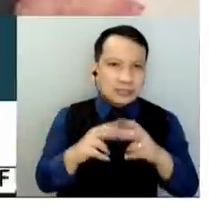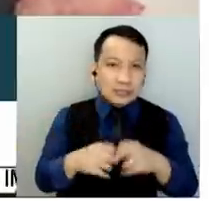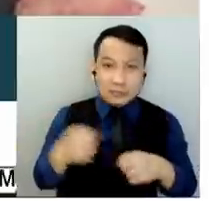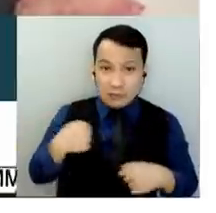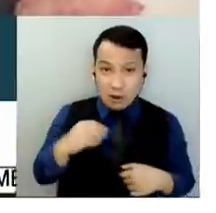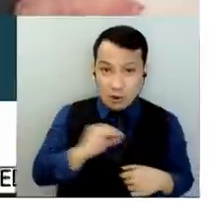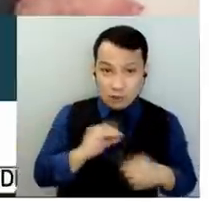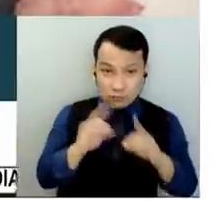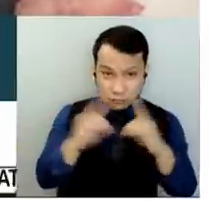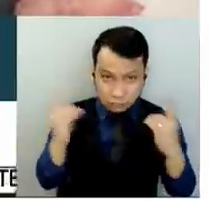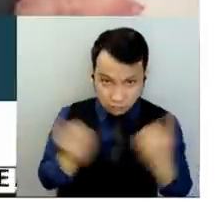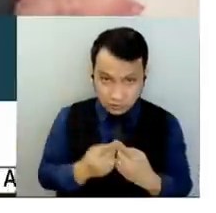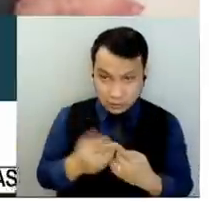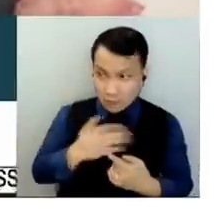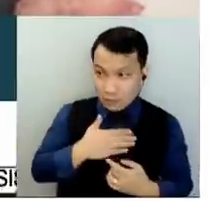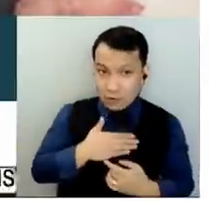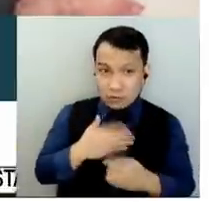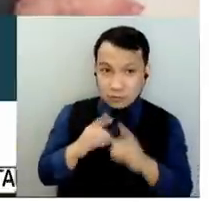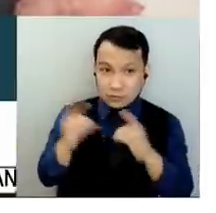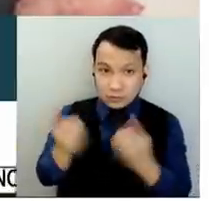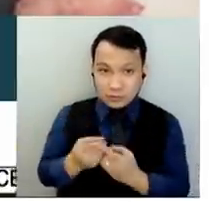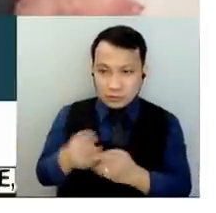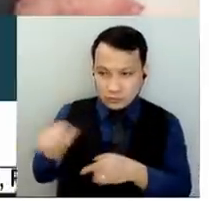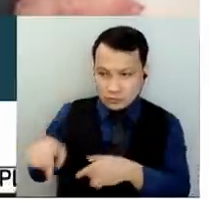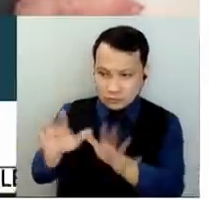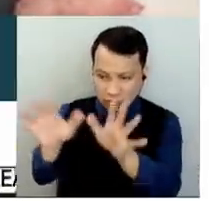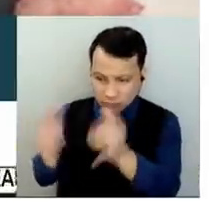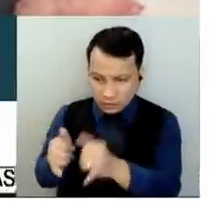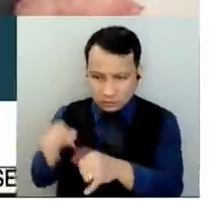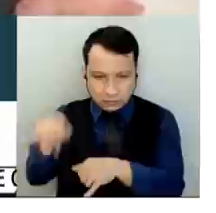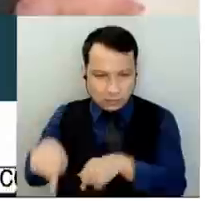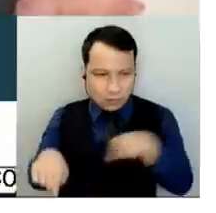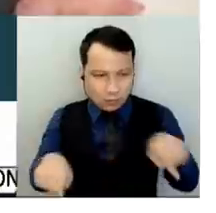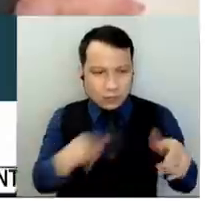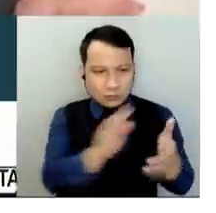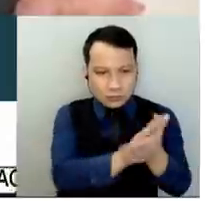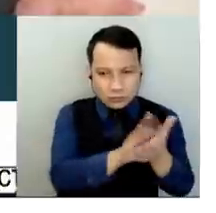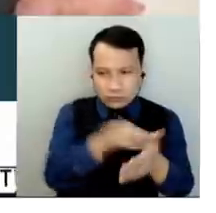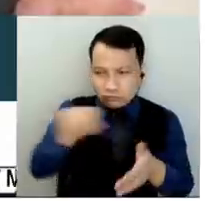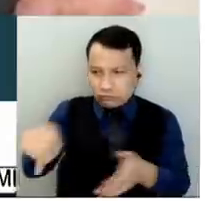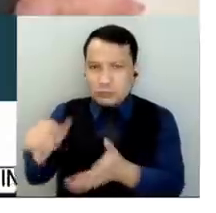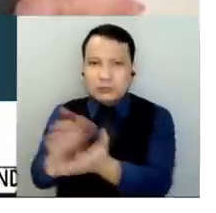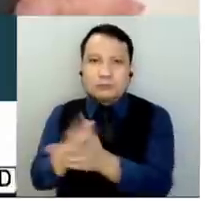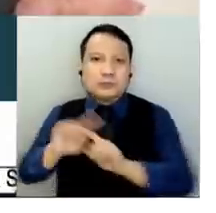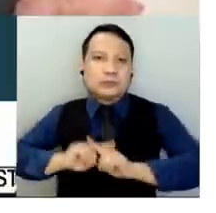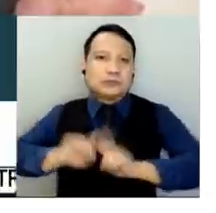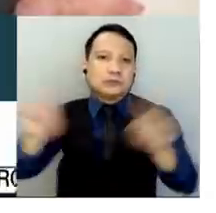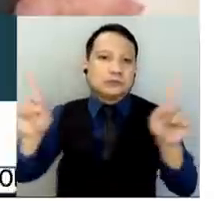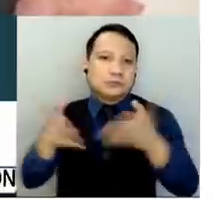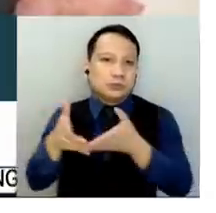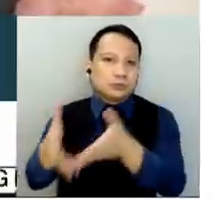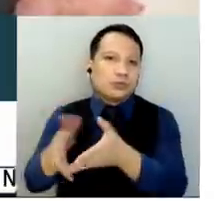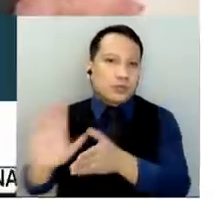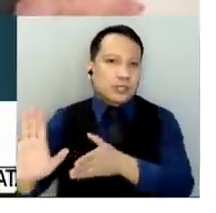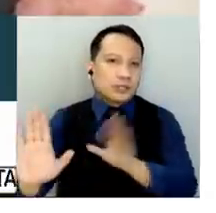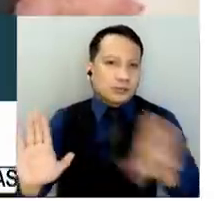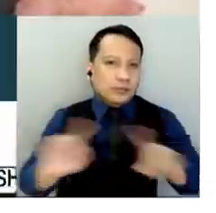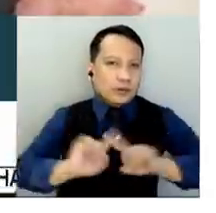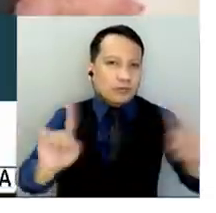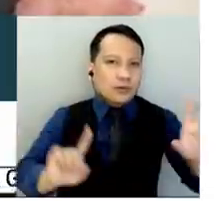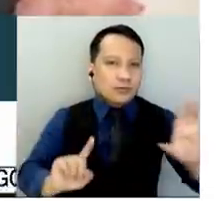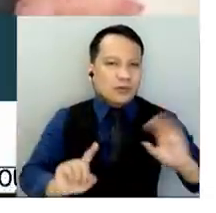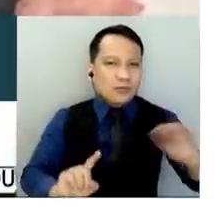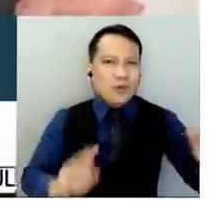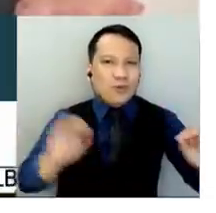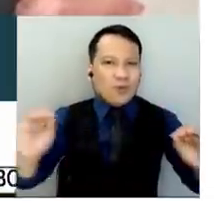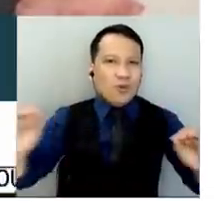right, and as you go from one barangay to another or one school to another, there are different ways of implementing that.